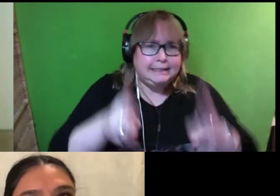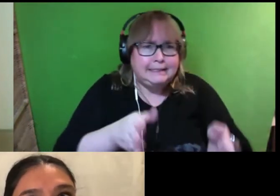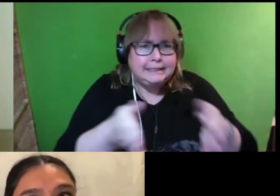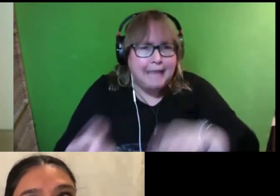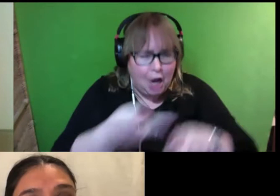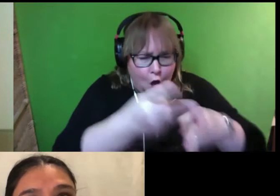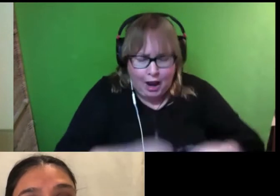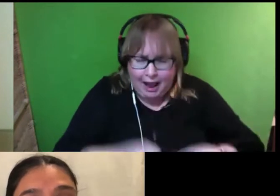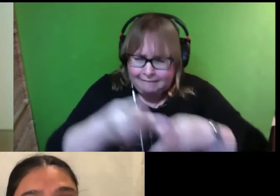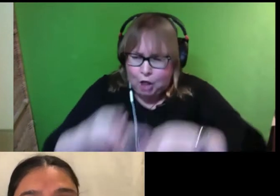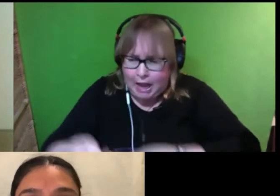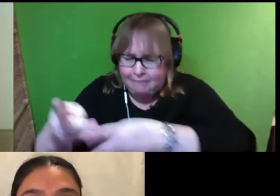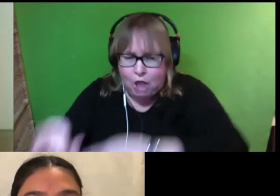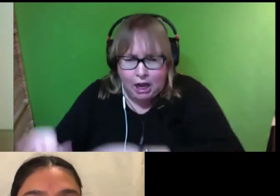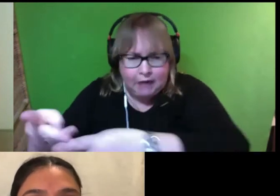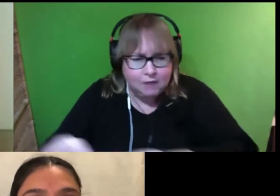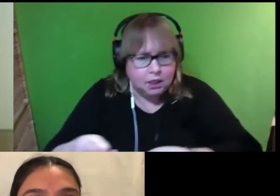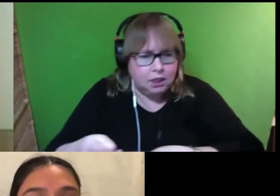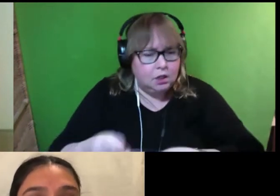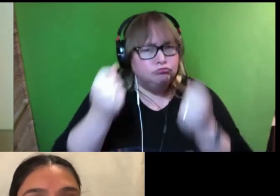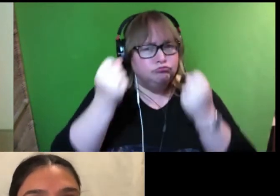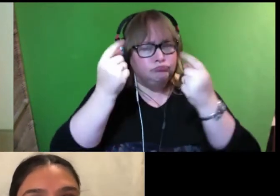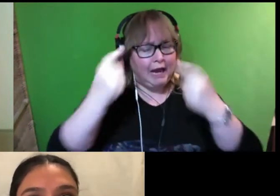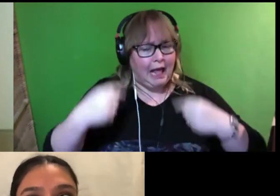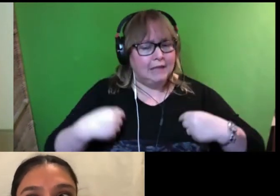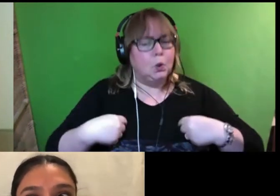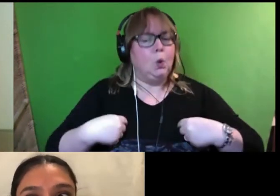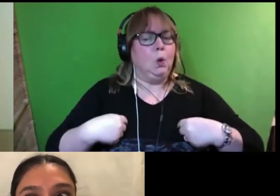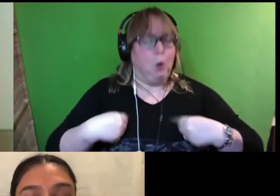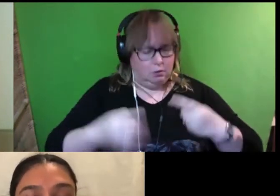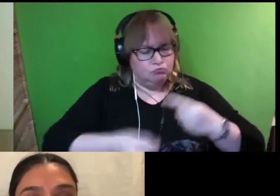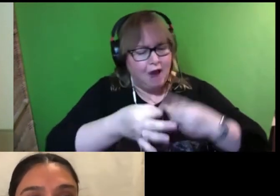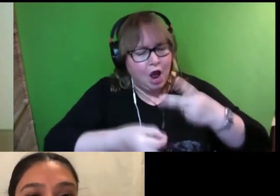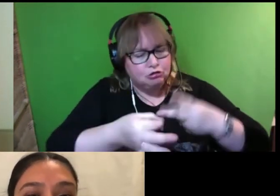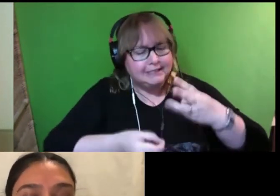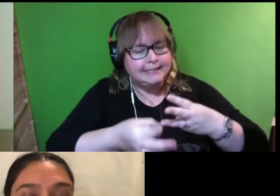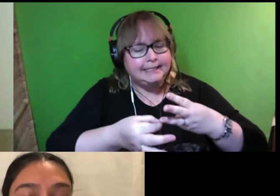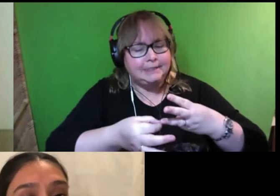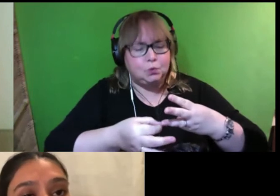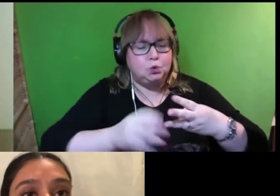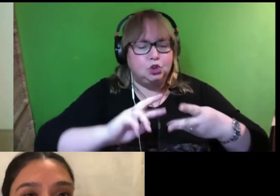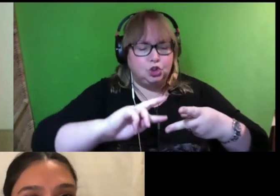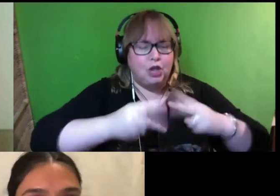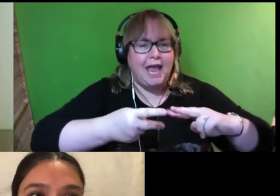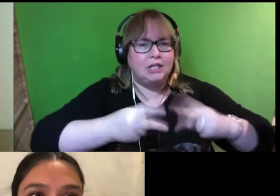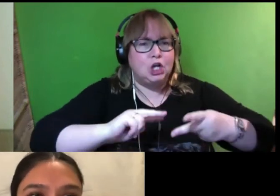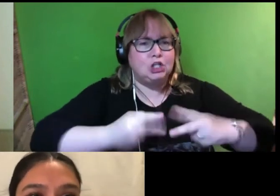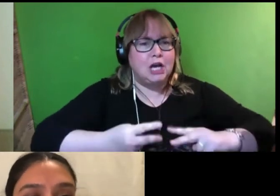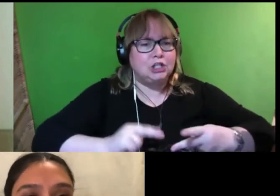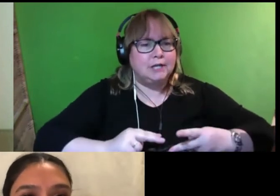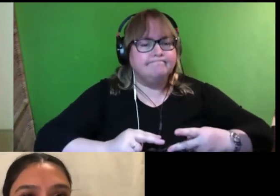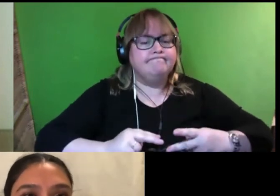That's really shifted my own priorities and what I feel I want to put my life